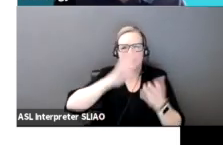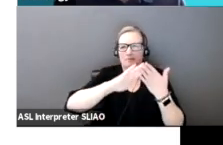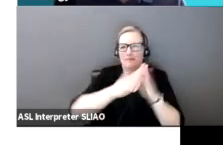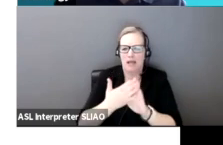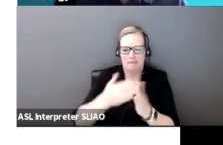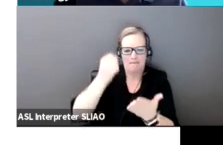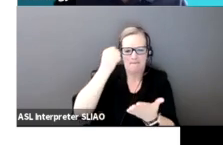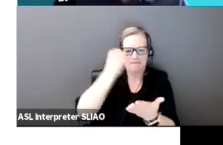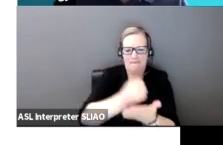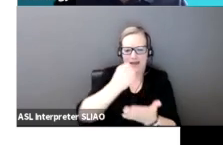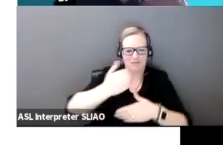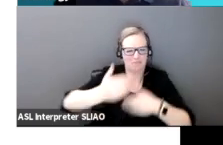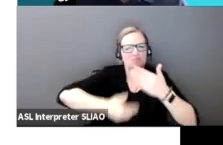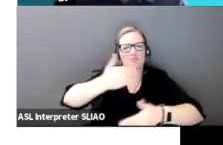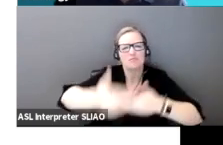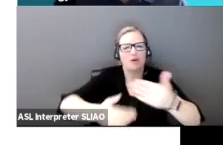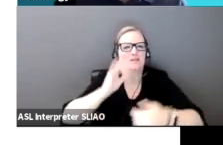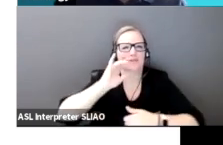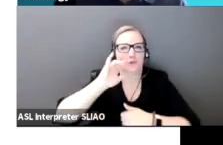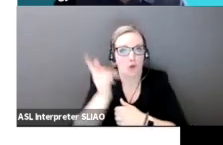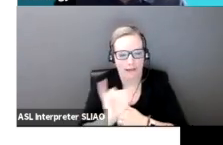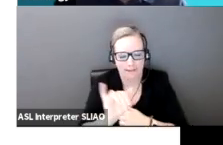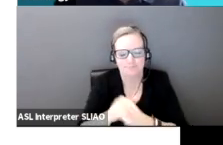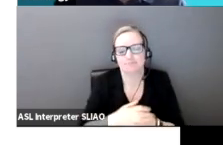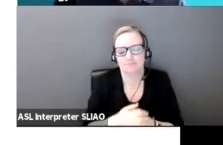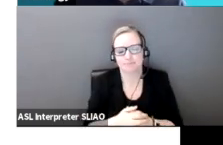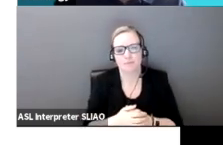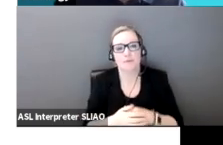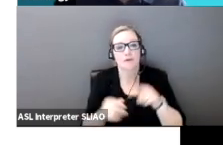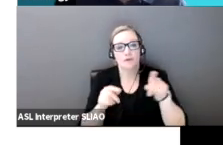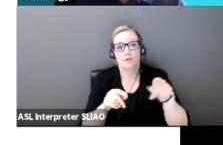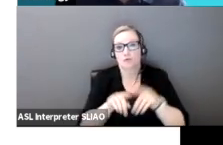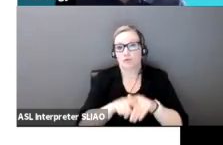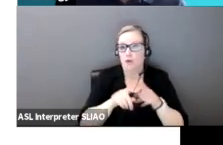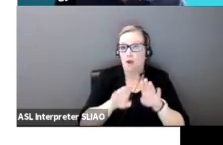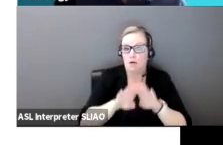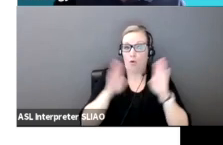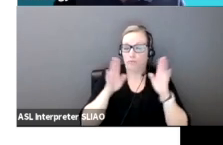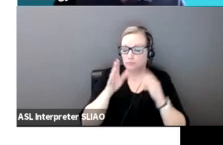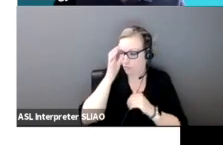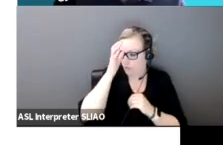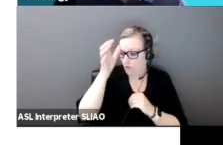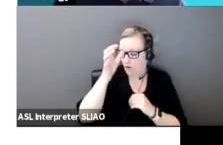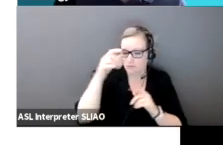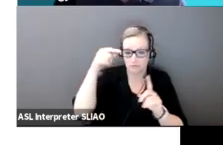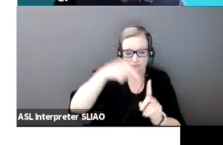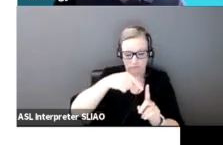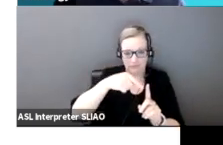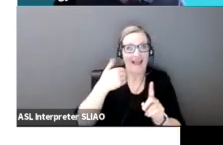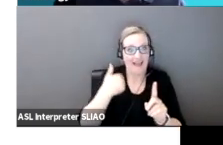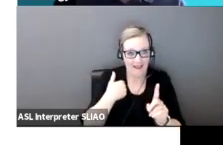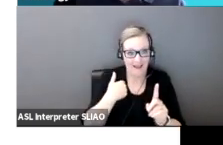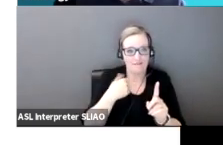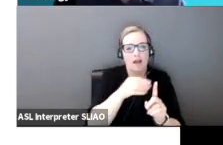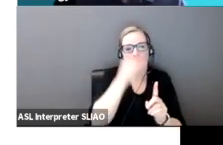invention conception, and you disclose that with an invention disclosure statement usually. That's what your